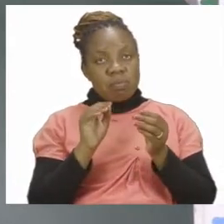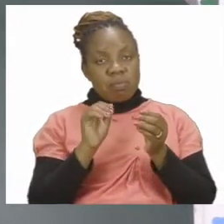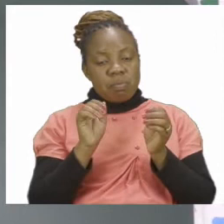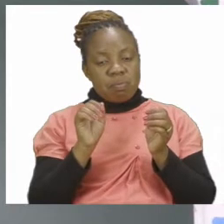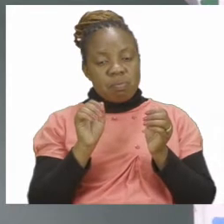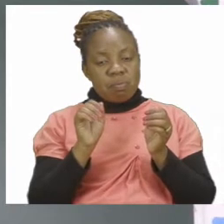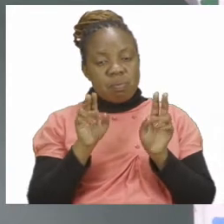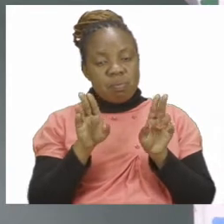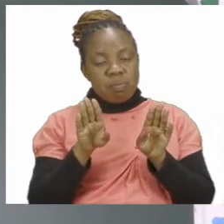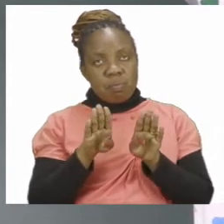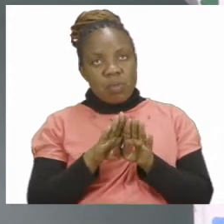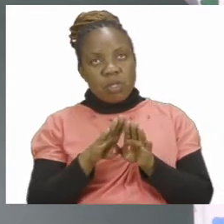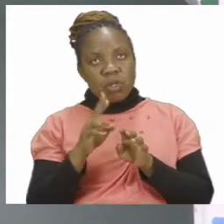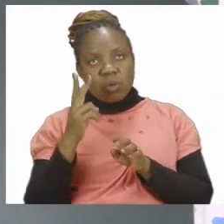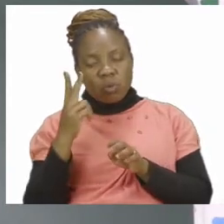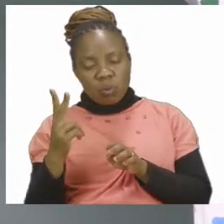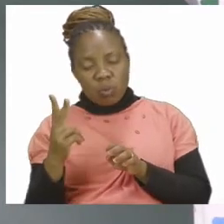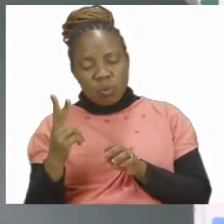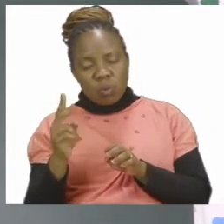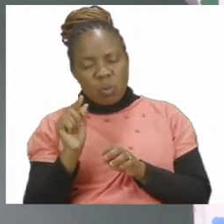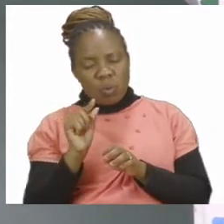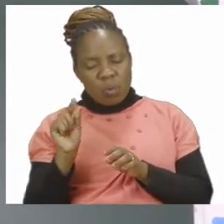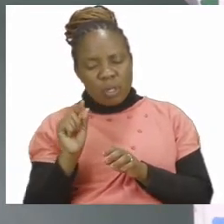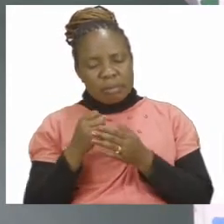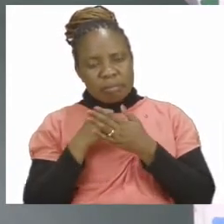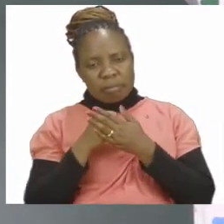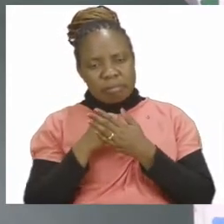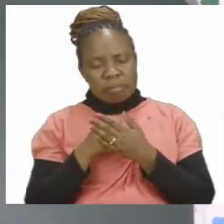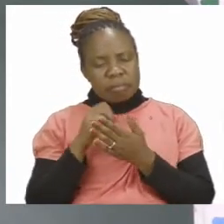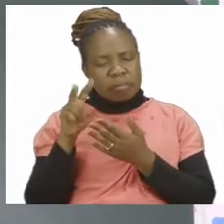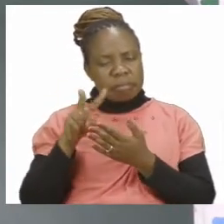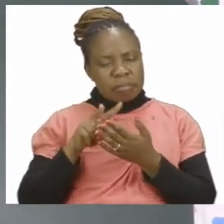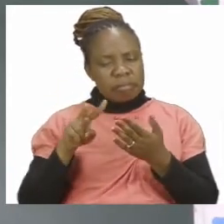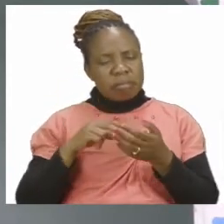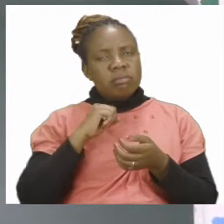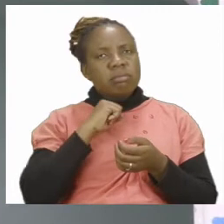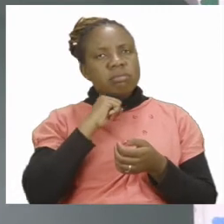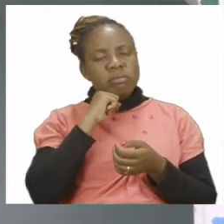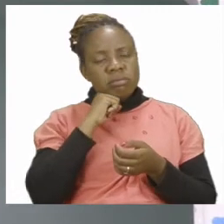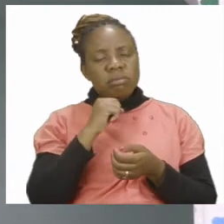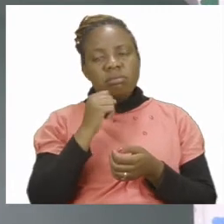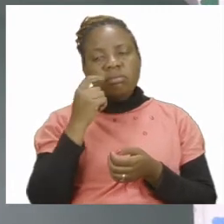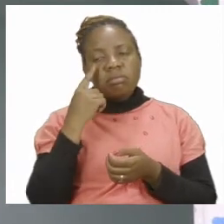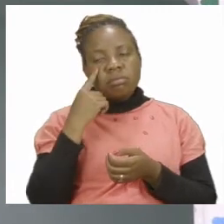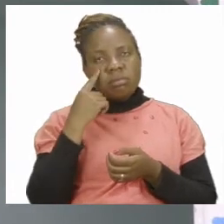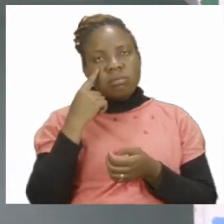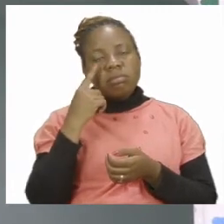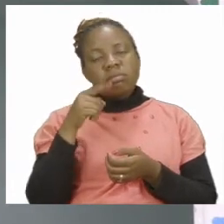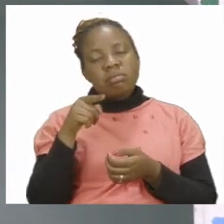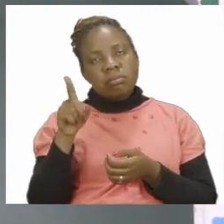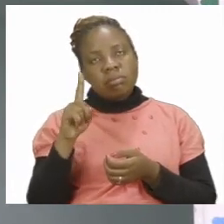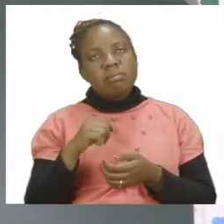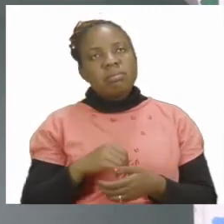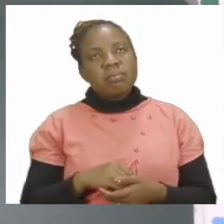you make a final choice as to which contraction or set of words is the right